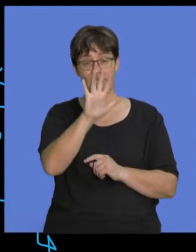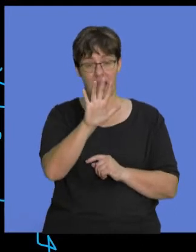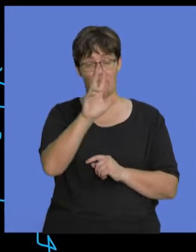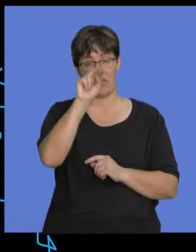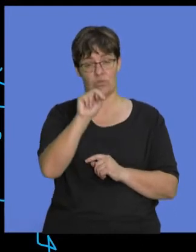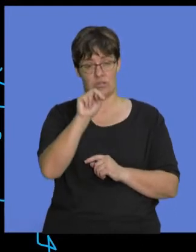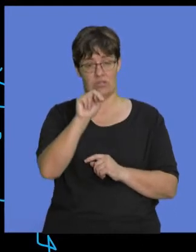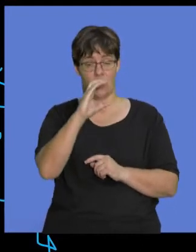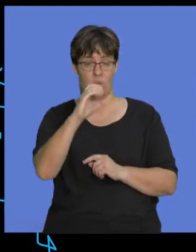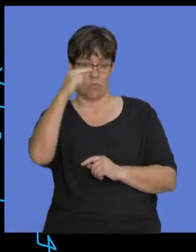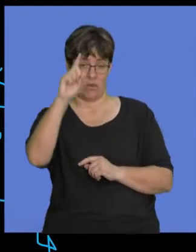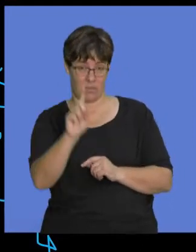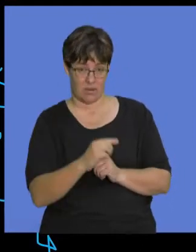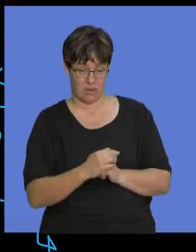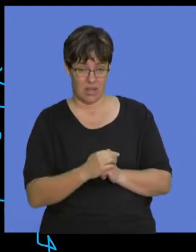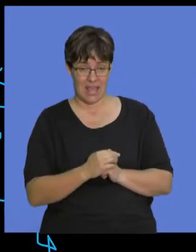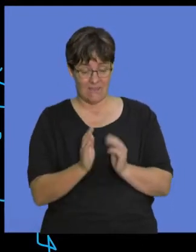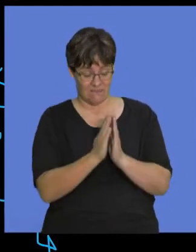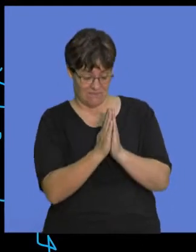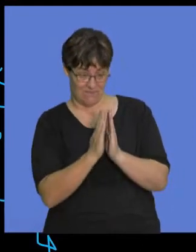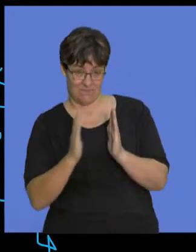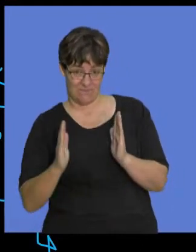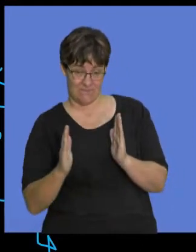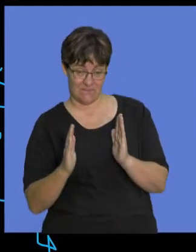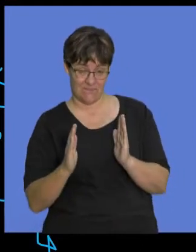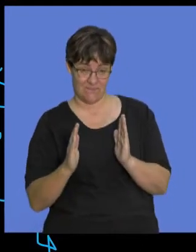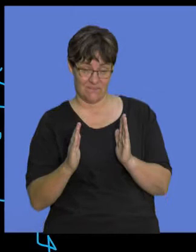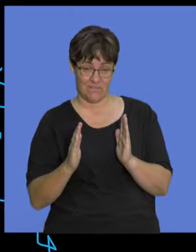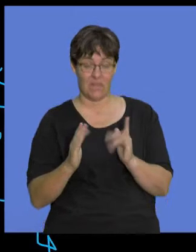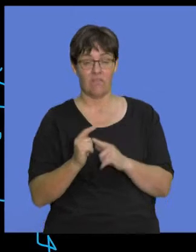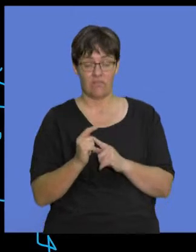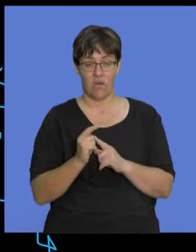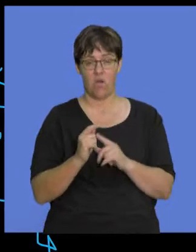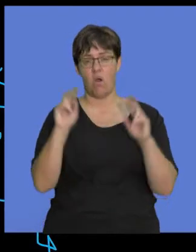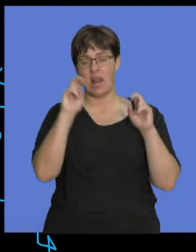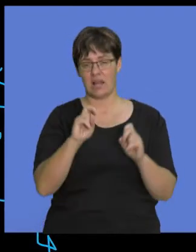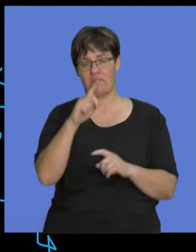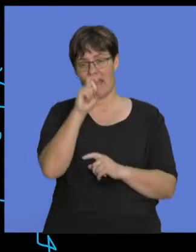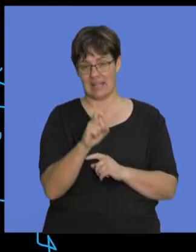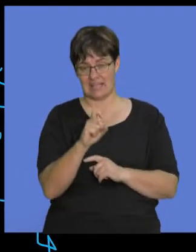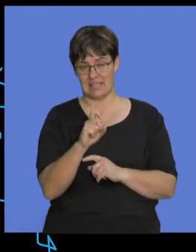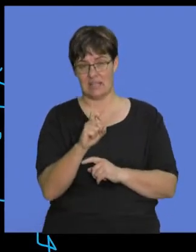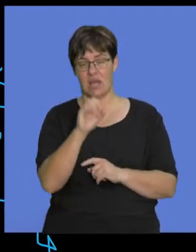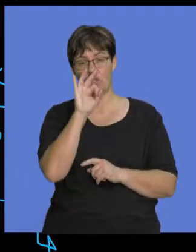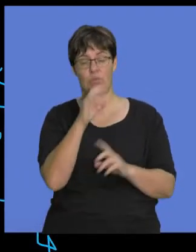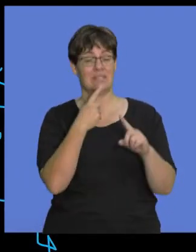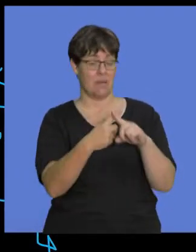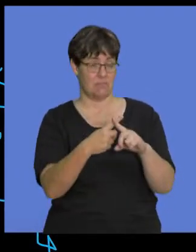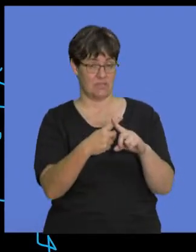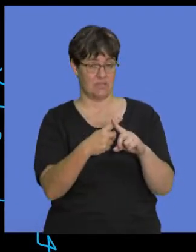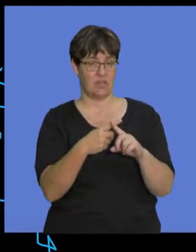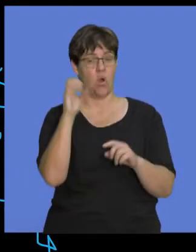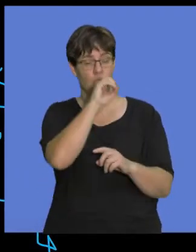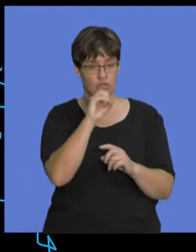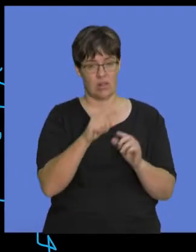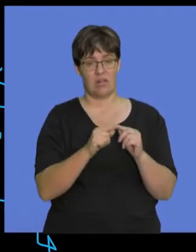coulomb. It means if we treble the distance, the magnitude of electric field at point X 3 times the